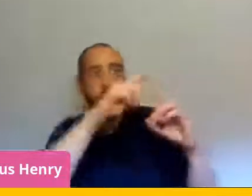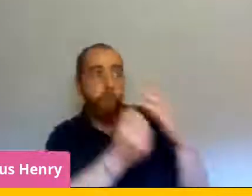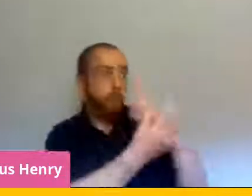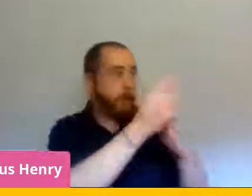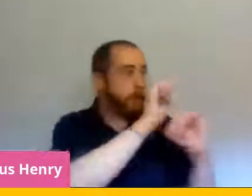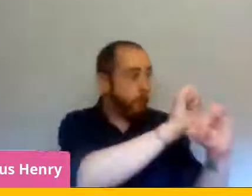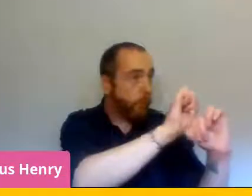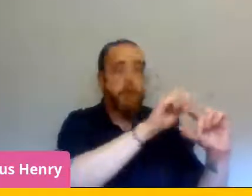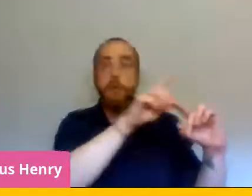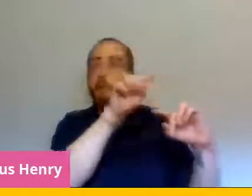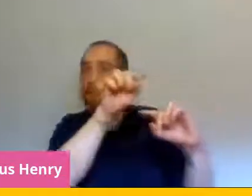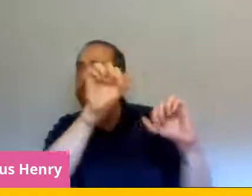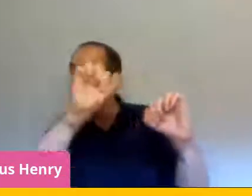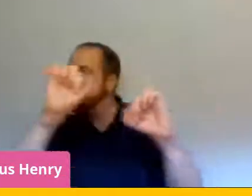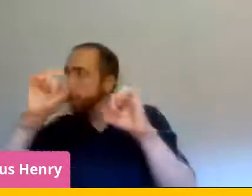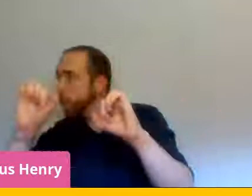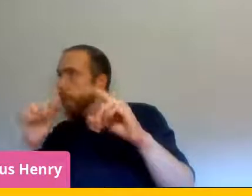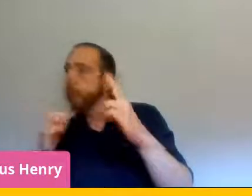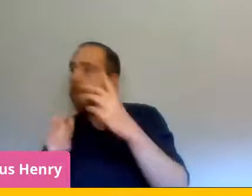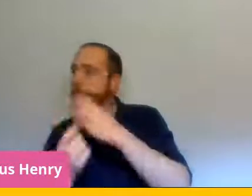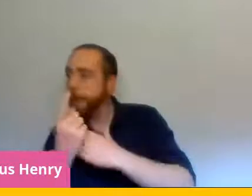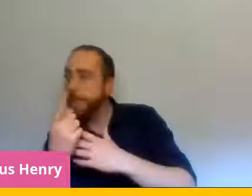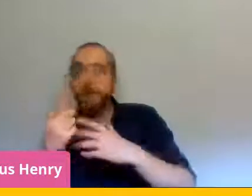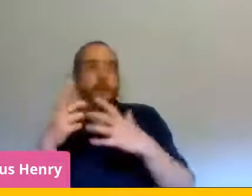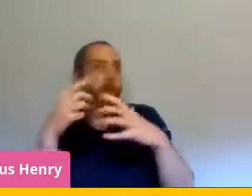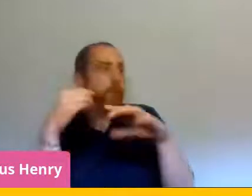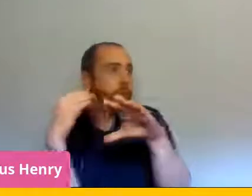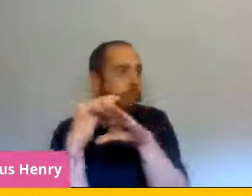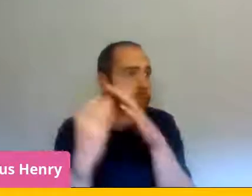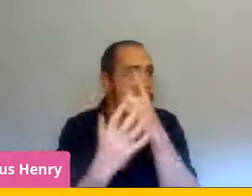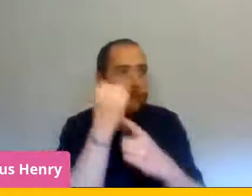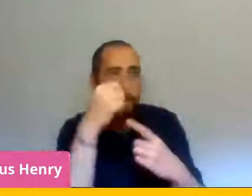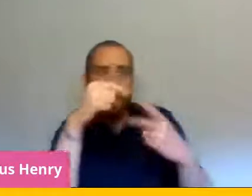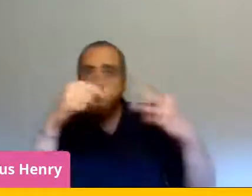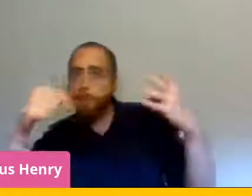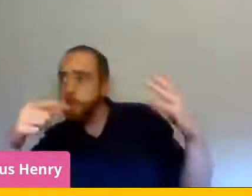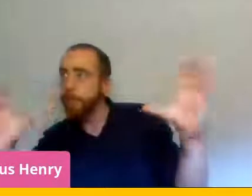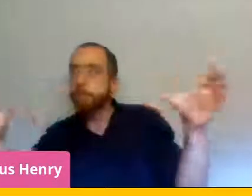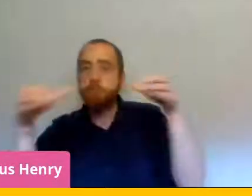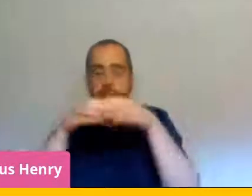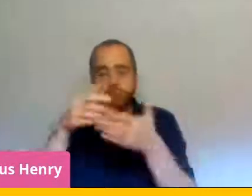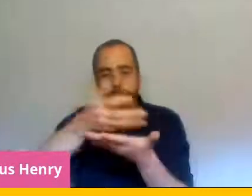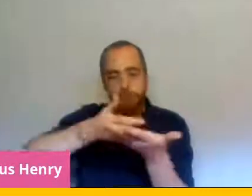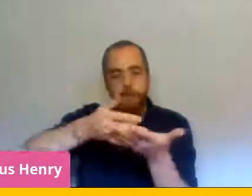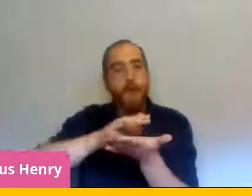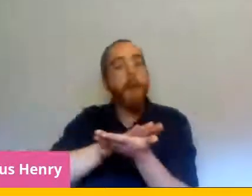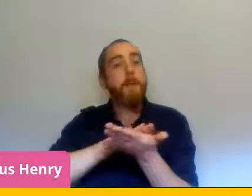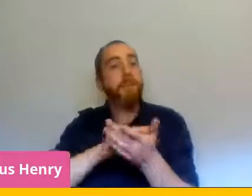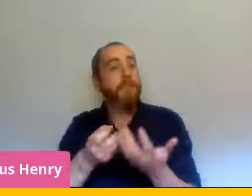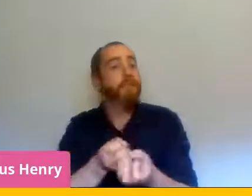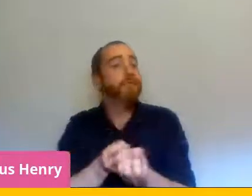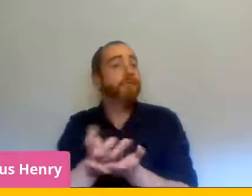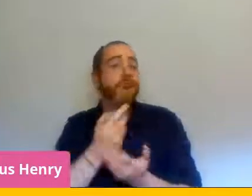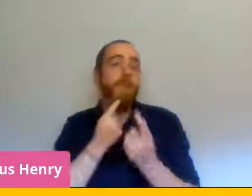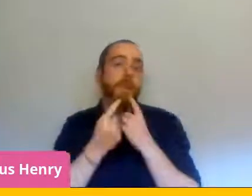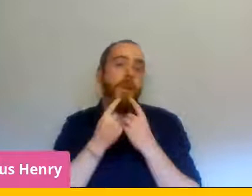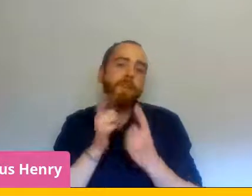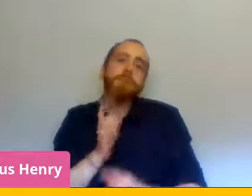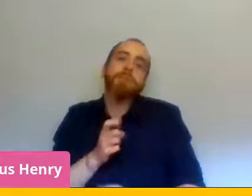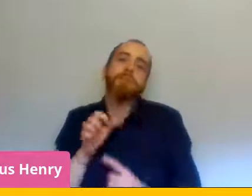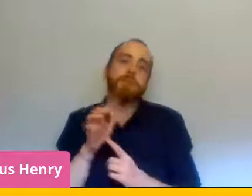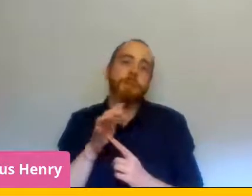forward. I know all the things that people have said about, like, more visibility on the ground, getting involved with local